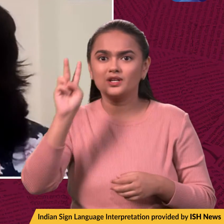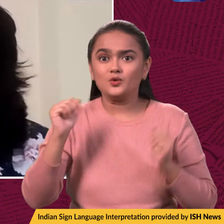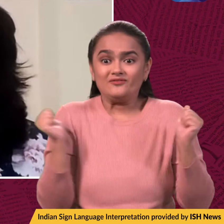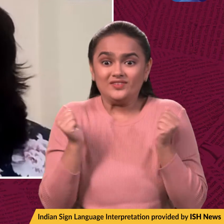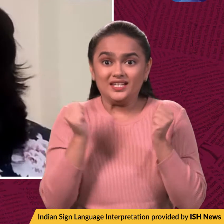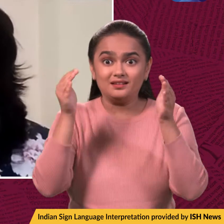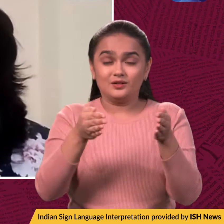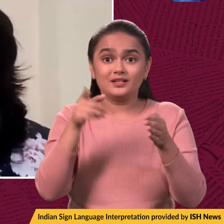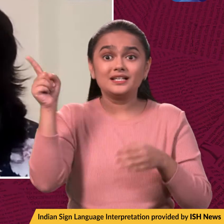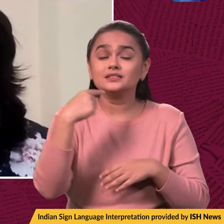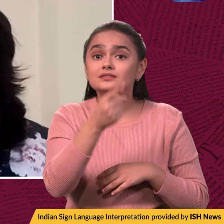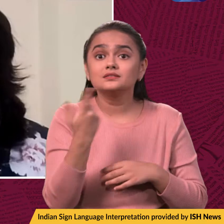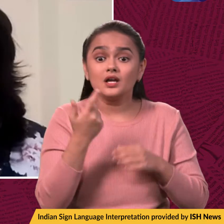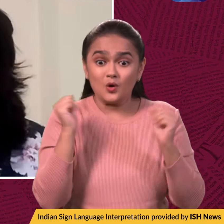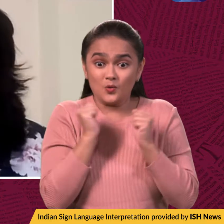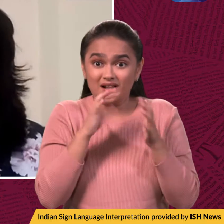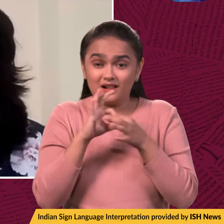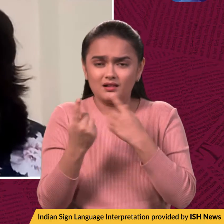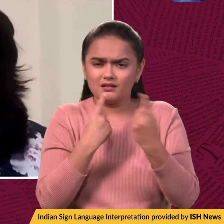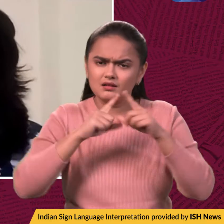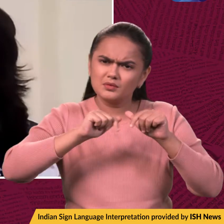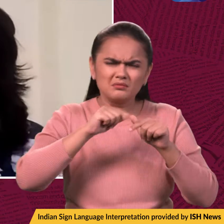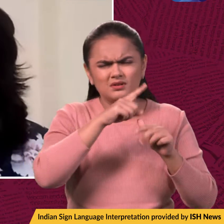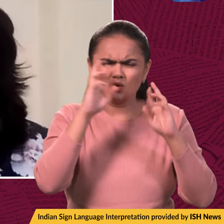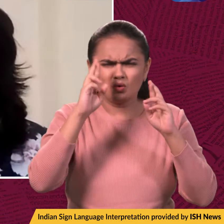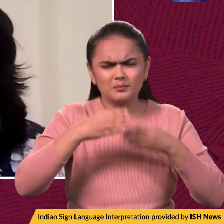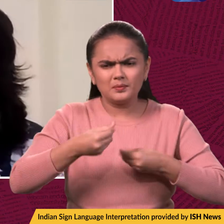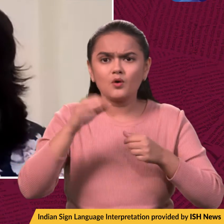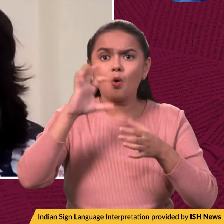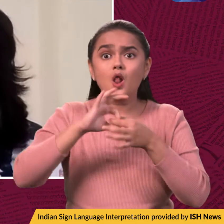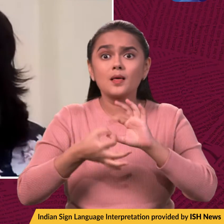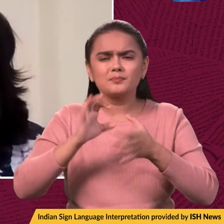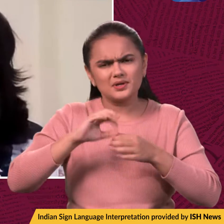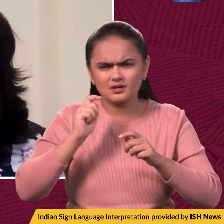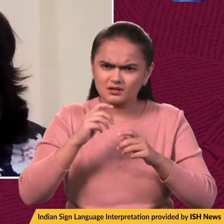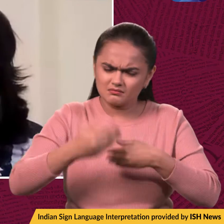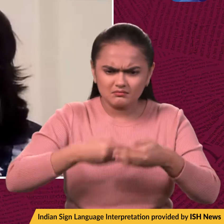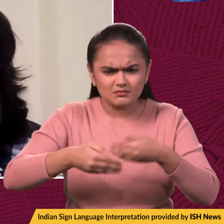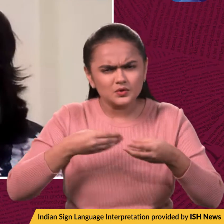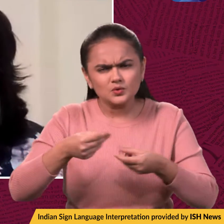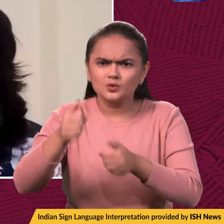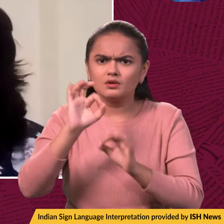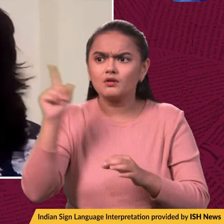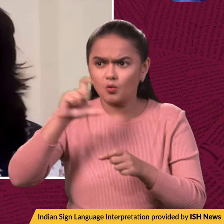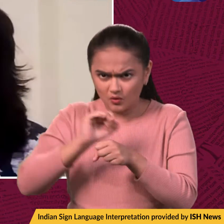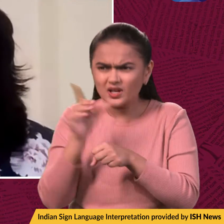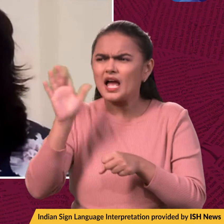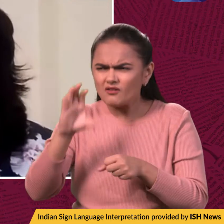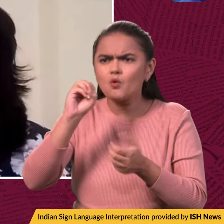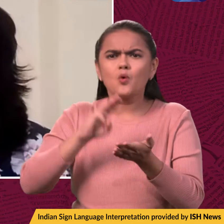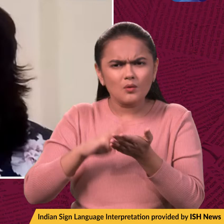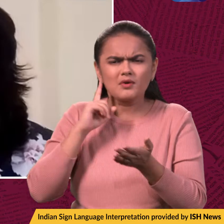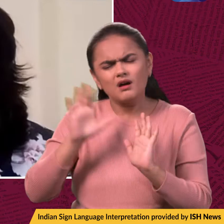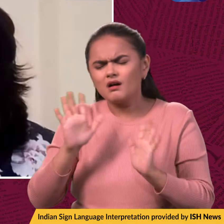Winter Olympics is expected to go ahead smoothly and successfully despite the emergence of the Omicron COVID variant.